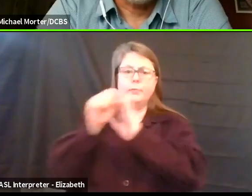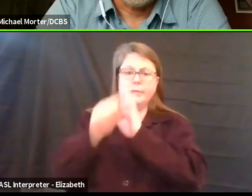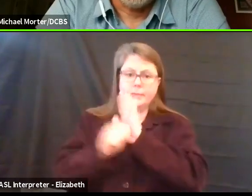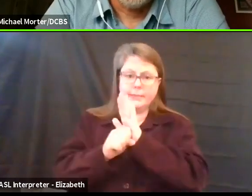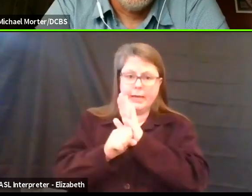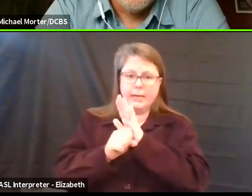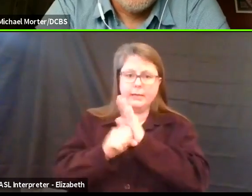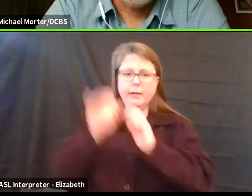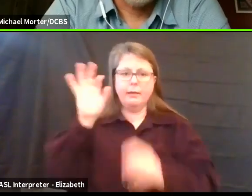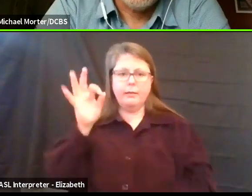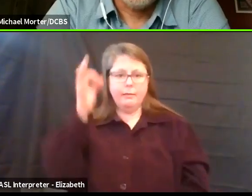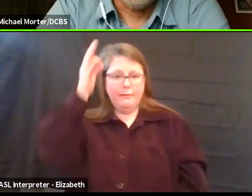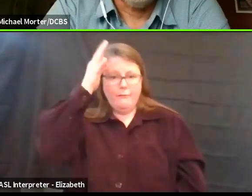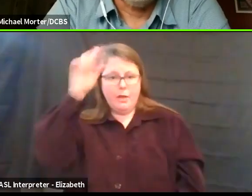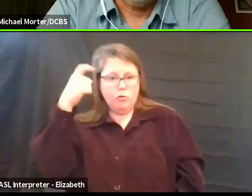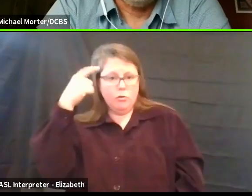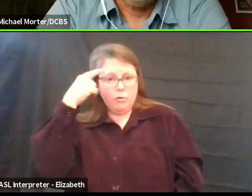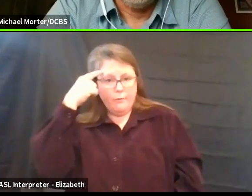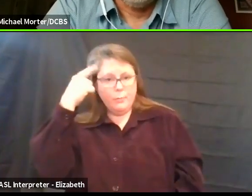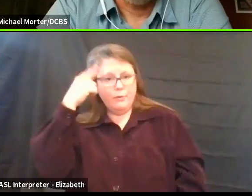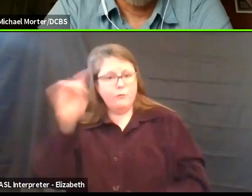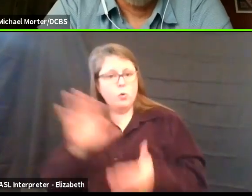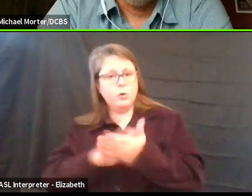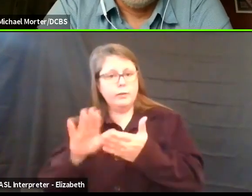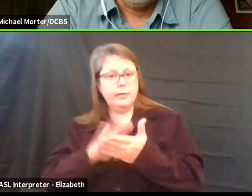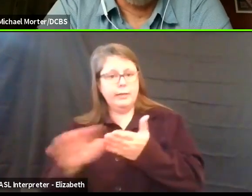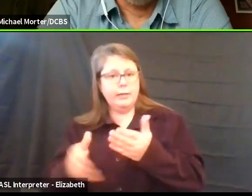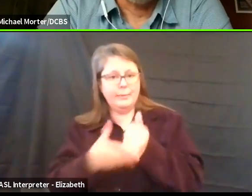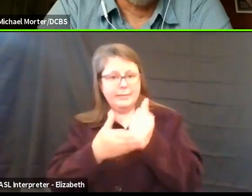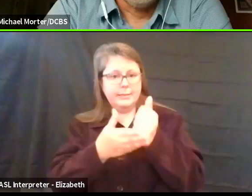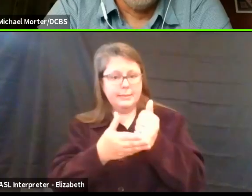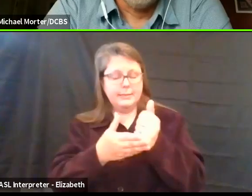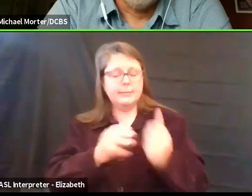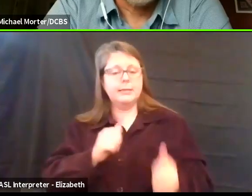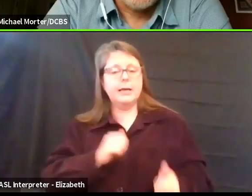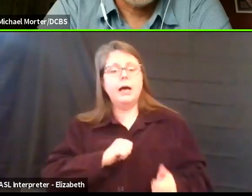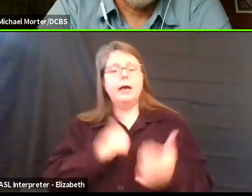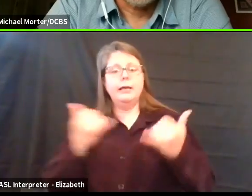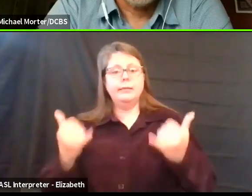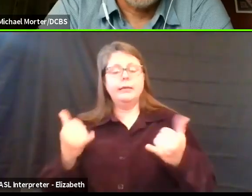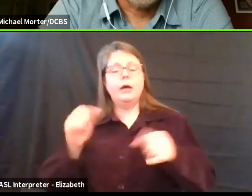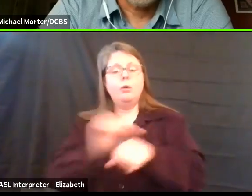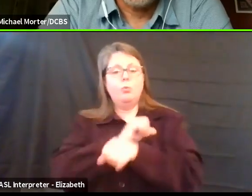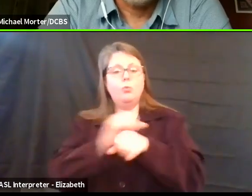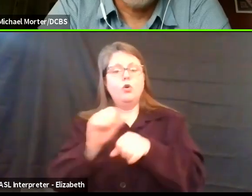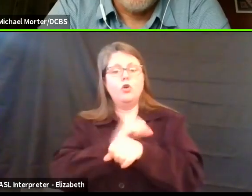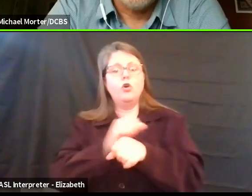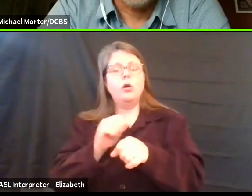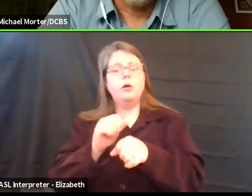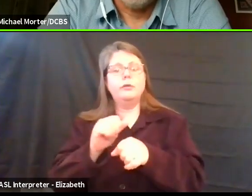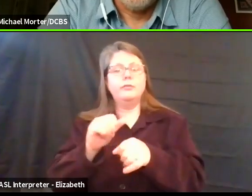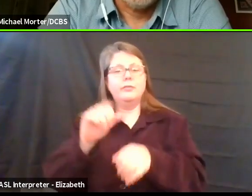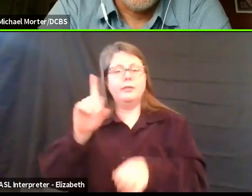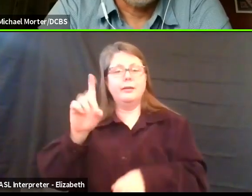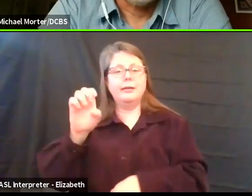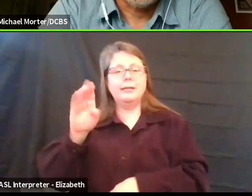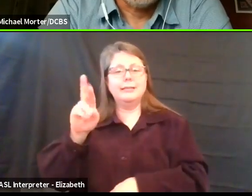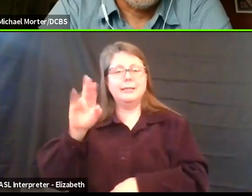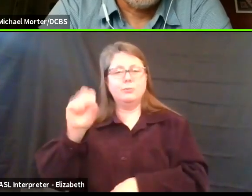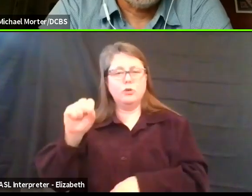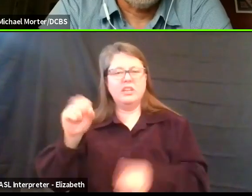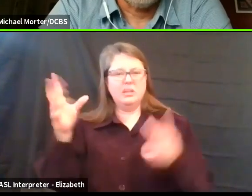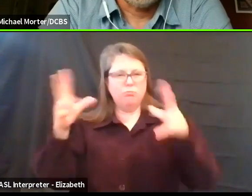assistance. So I sit currently on the debris removal task force with some colleagues from ODOT